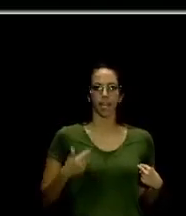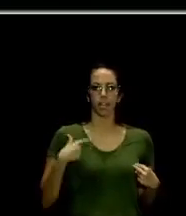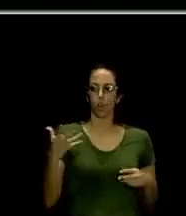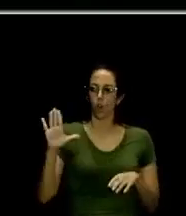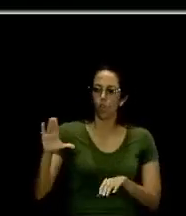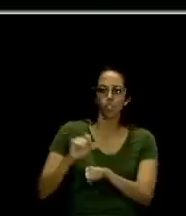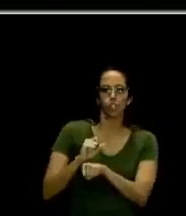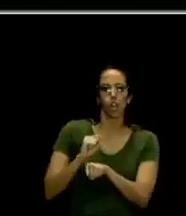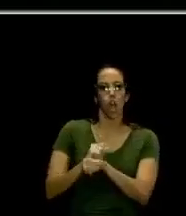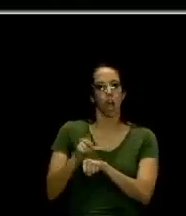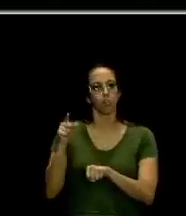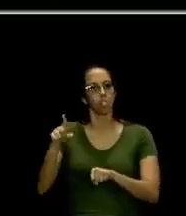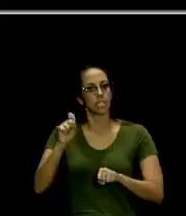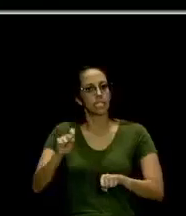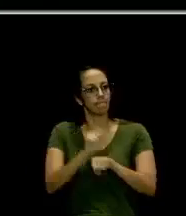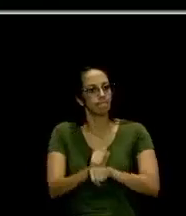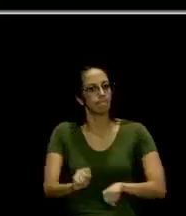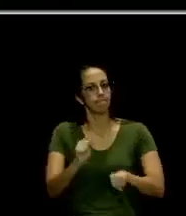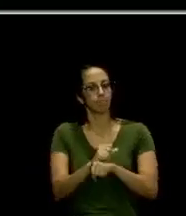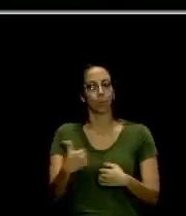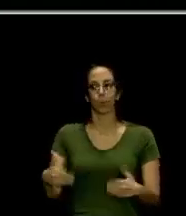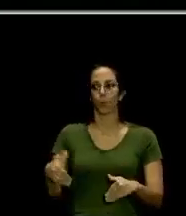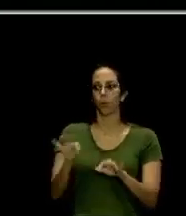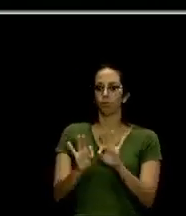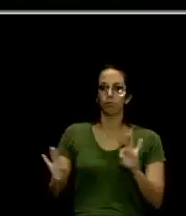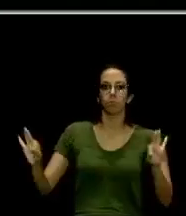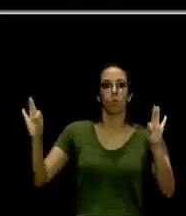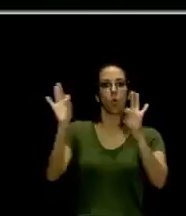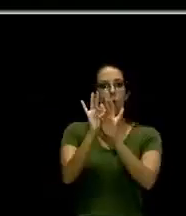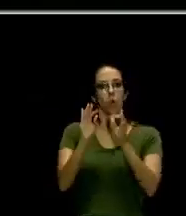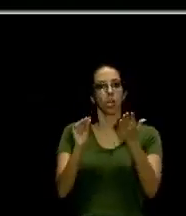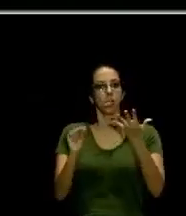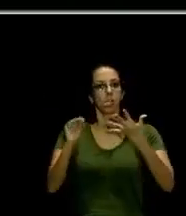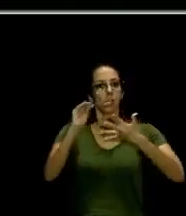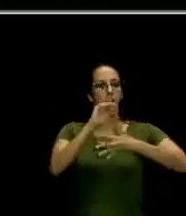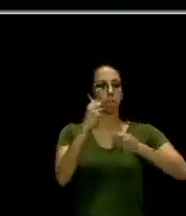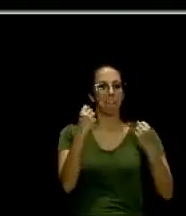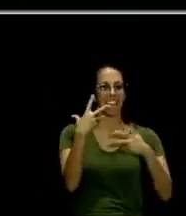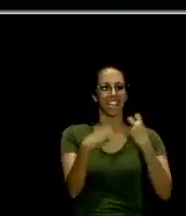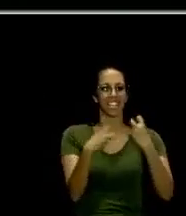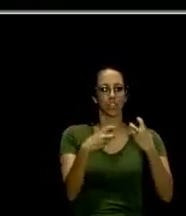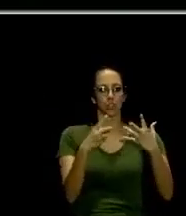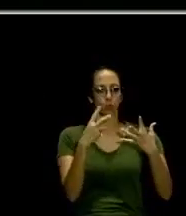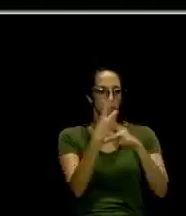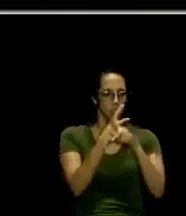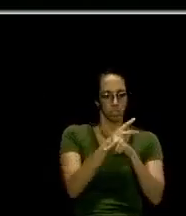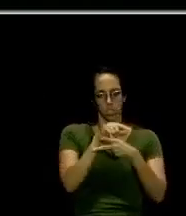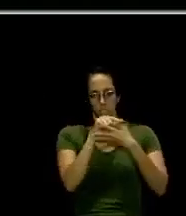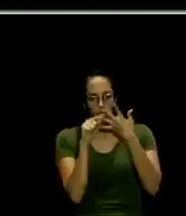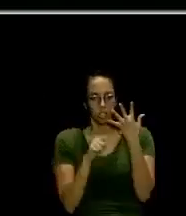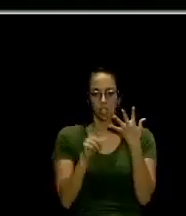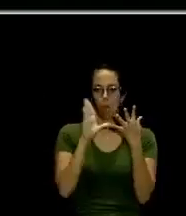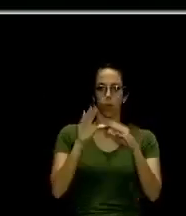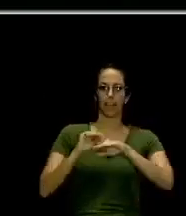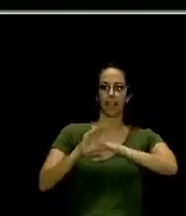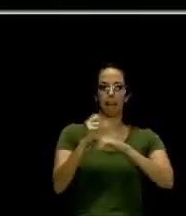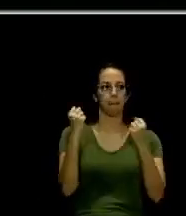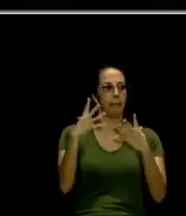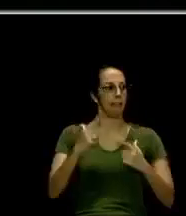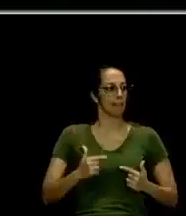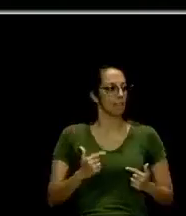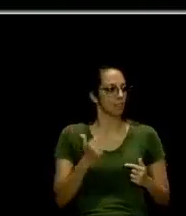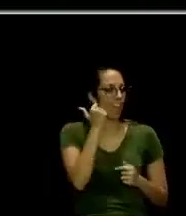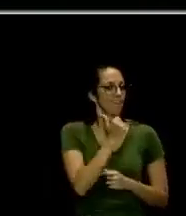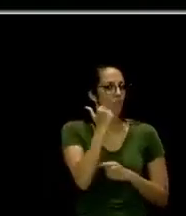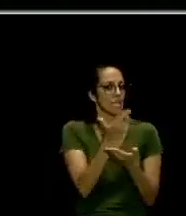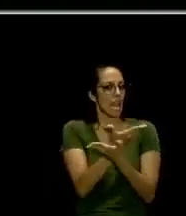Senate and realize the importance of prioritizing those issues which impact everyday lives and the quality